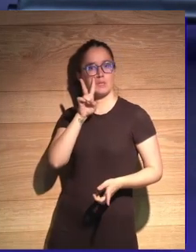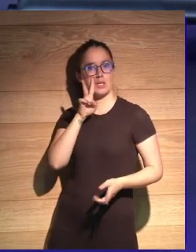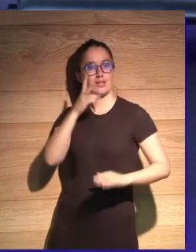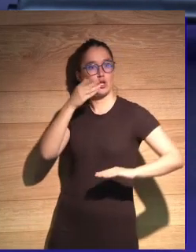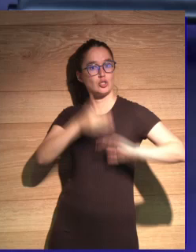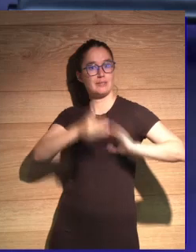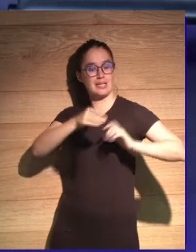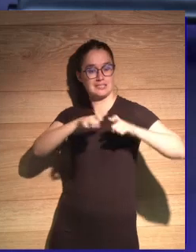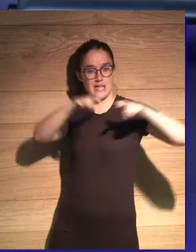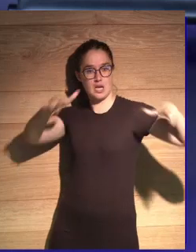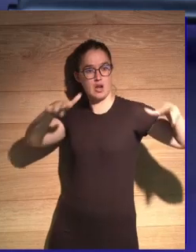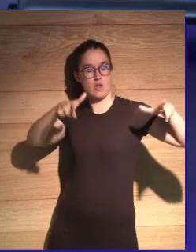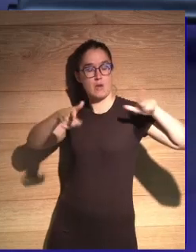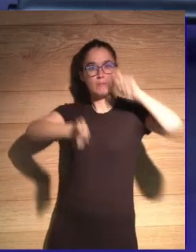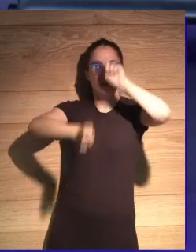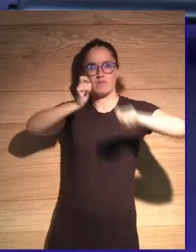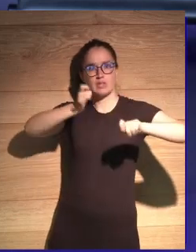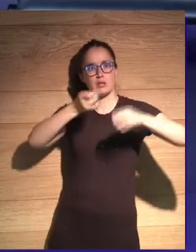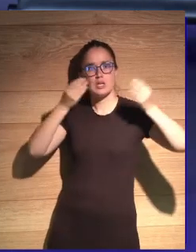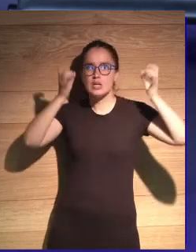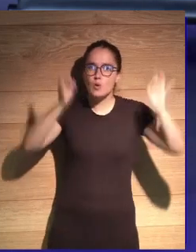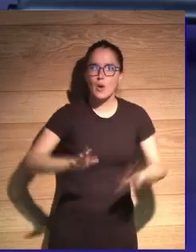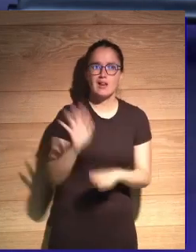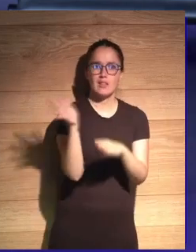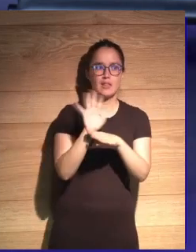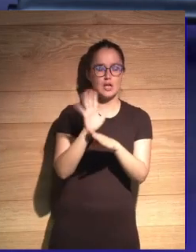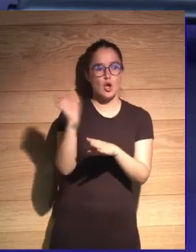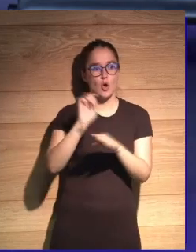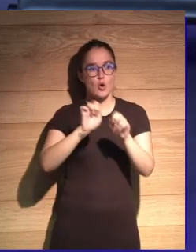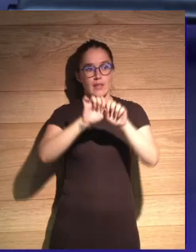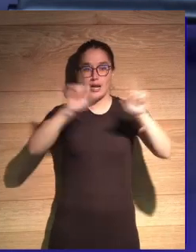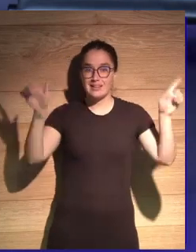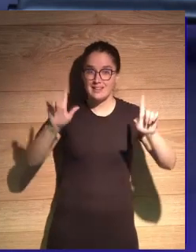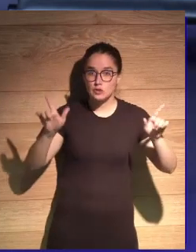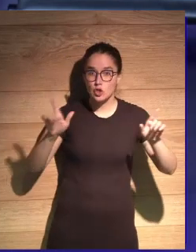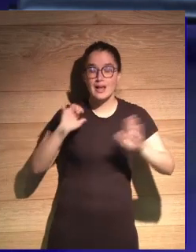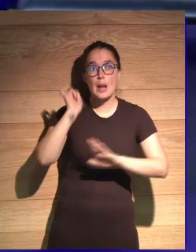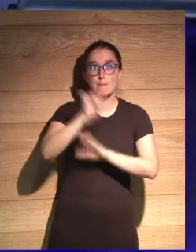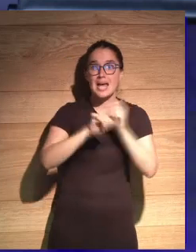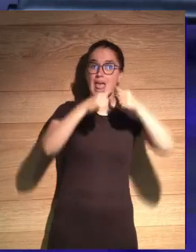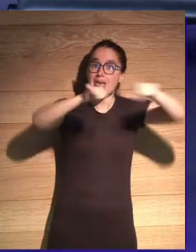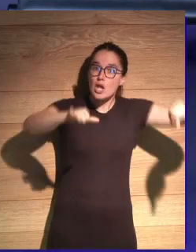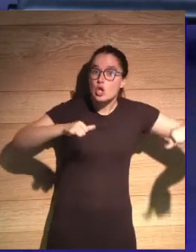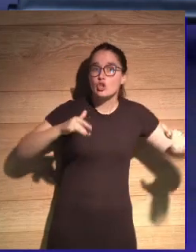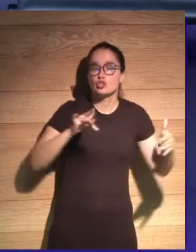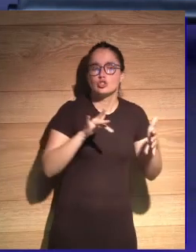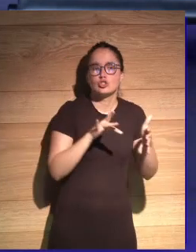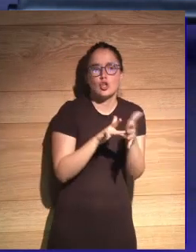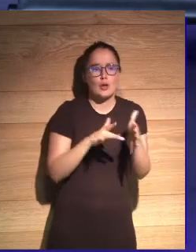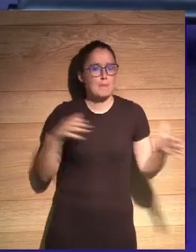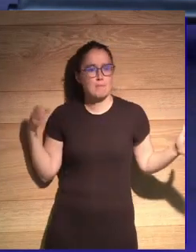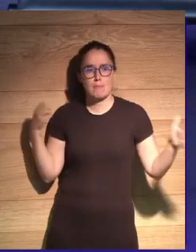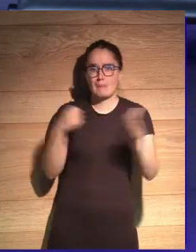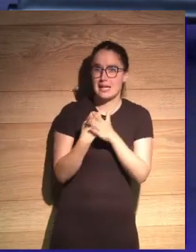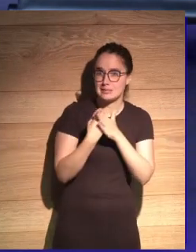because our view has been kept within the limits of the stage. The same goes for